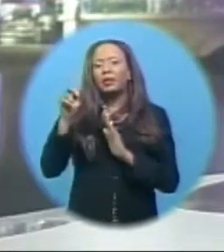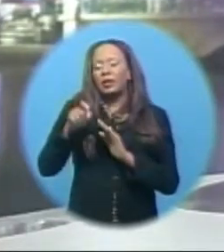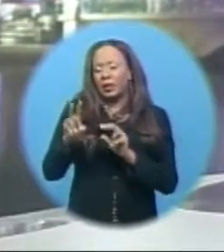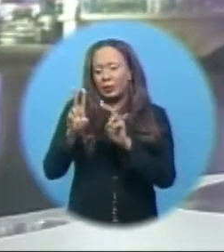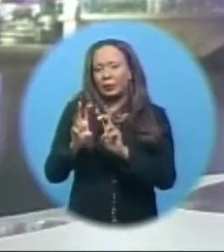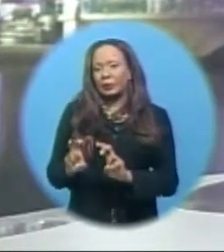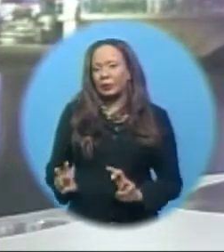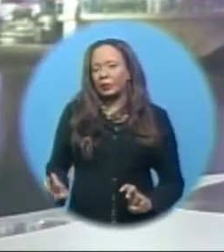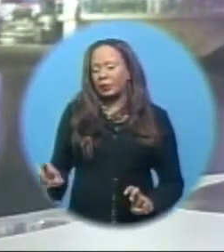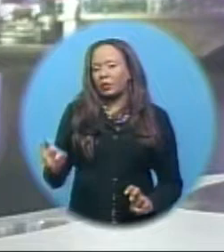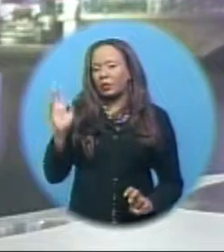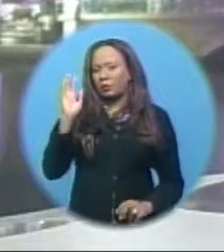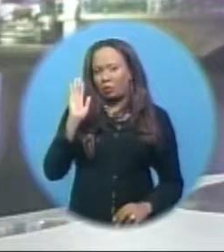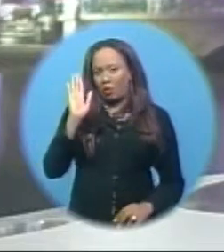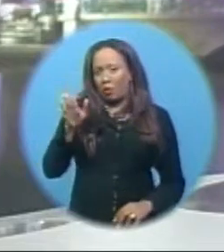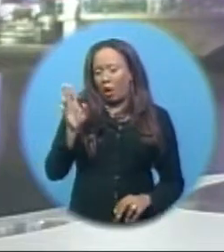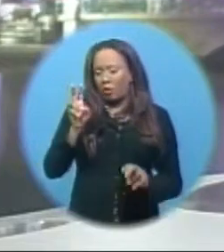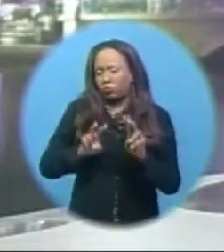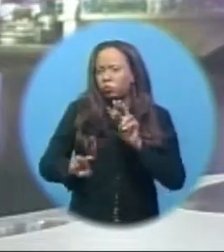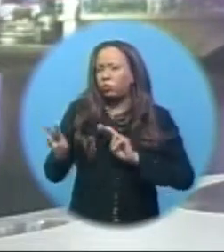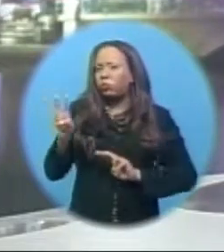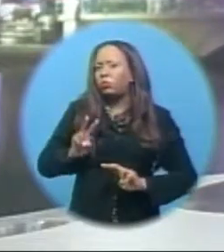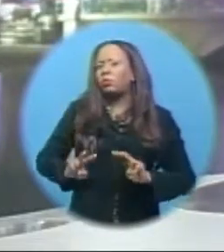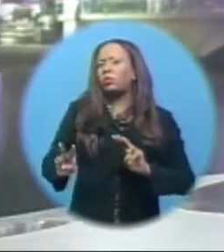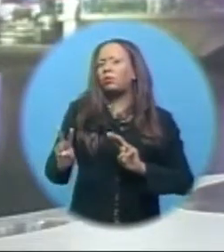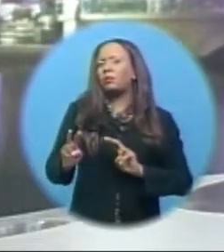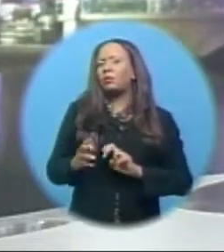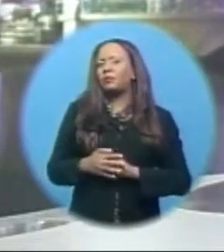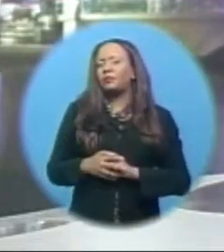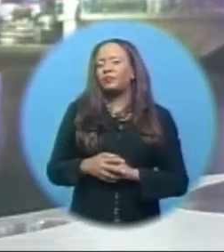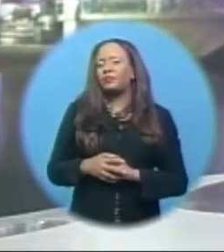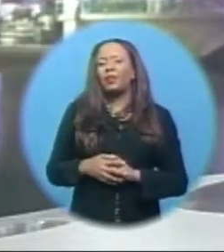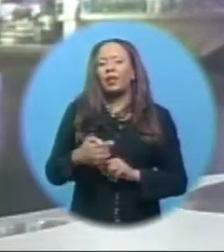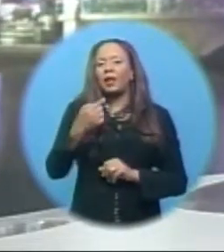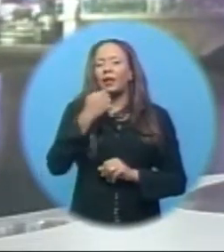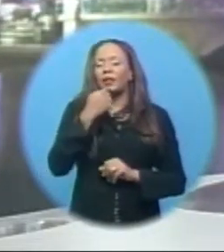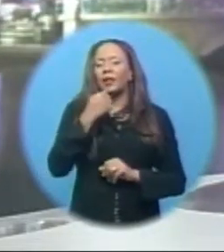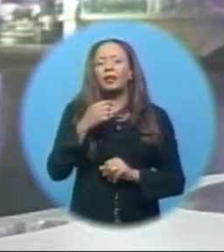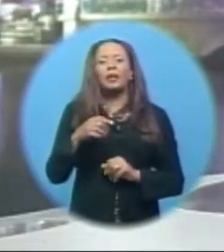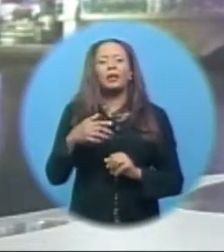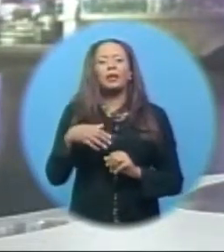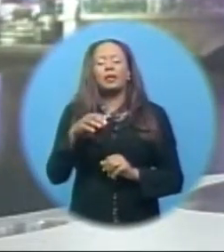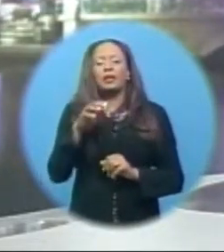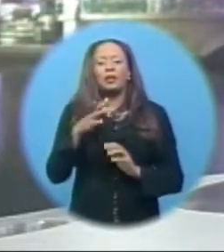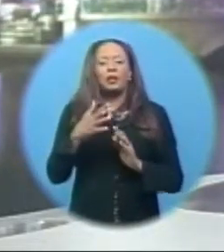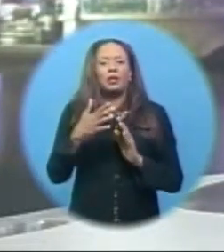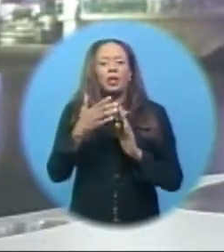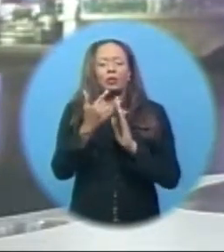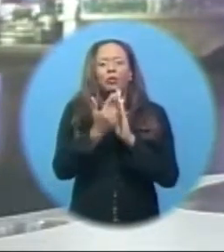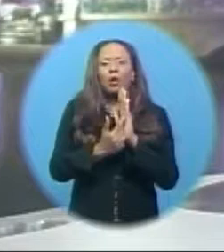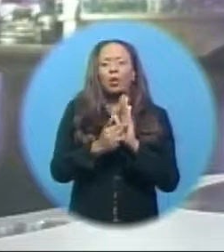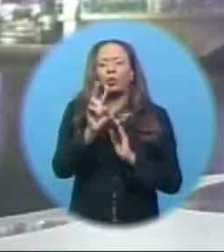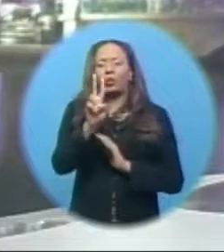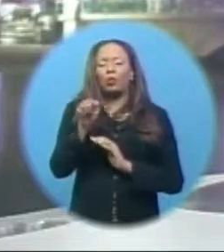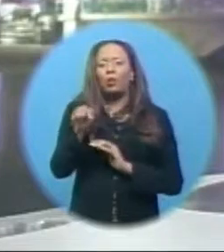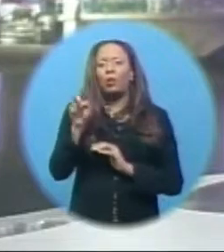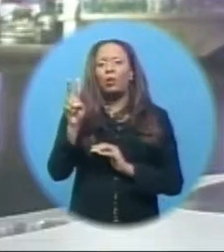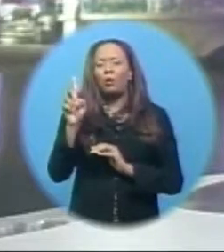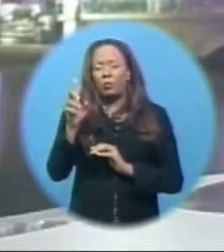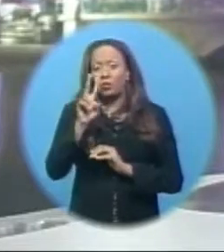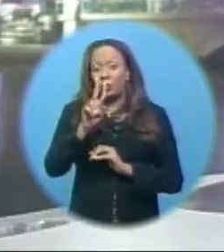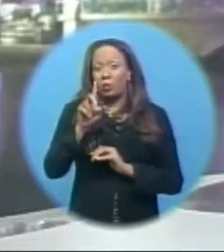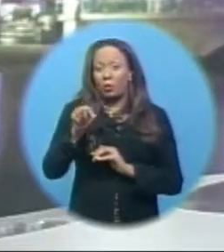2.1 will be monitored. Now, the EU's Criterion 2.1 basically states that the jurisdiction should have no